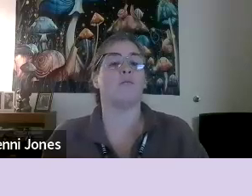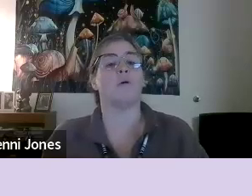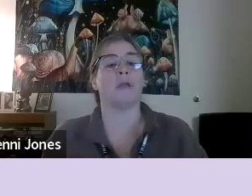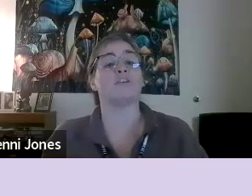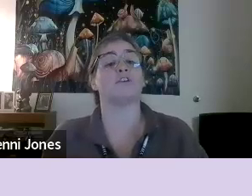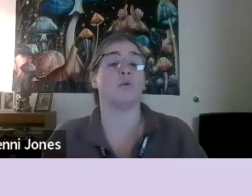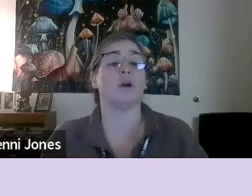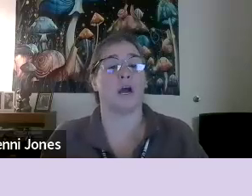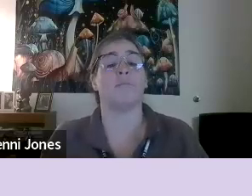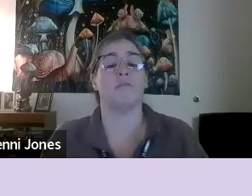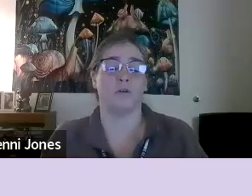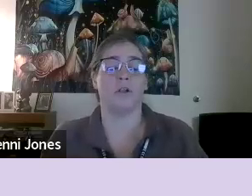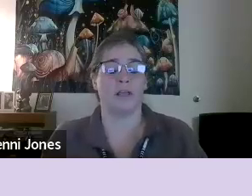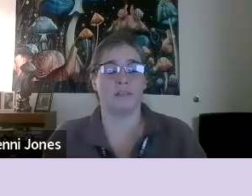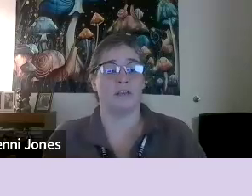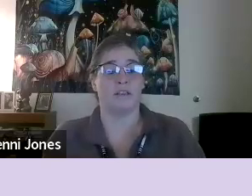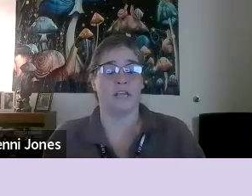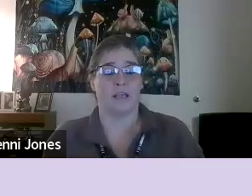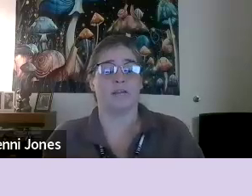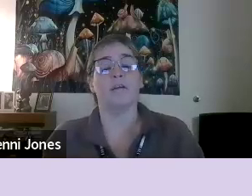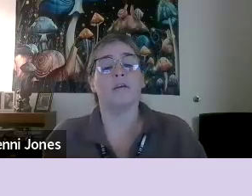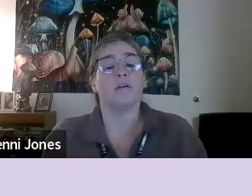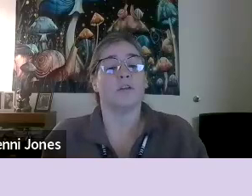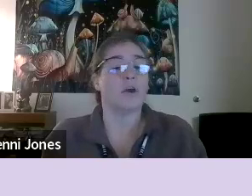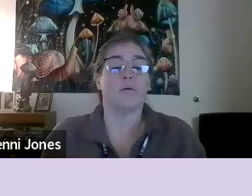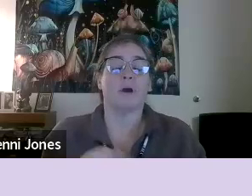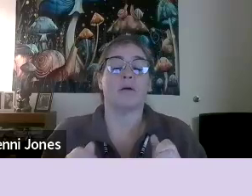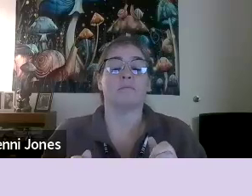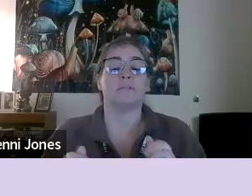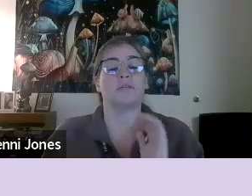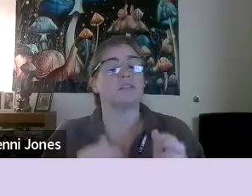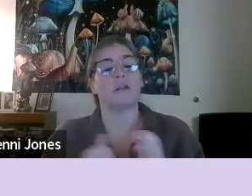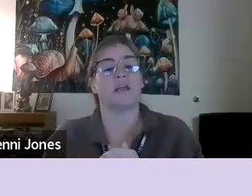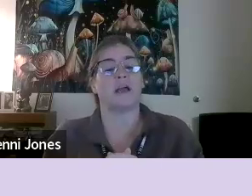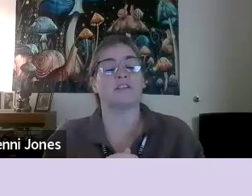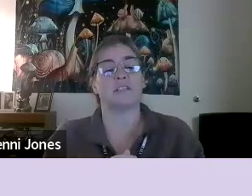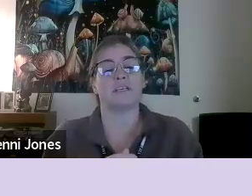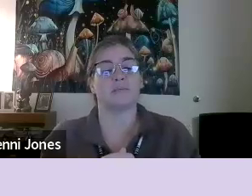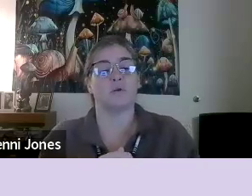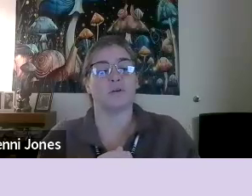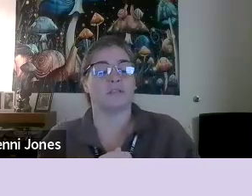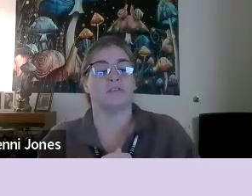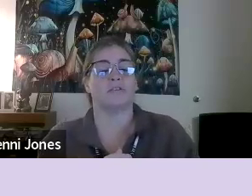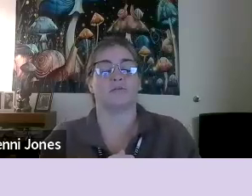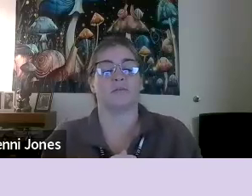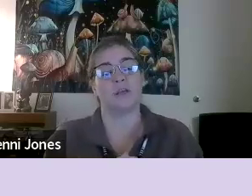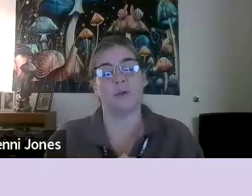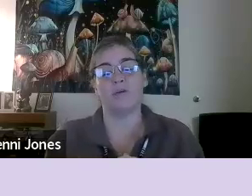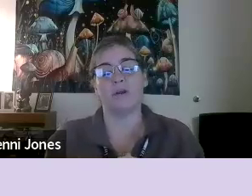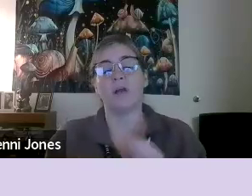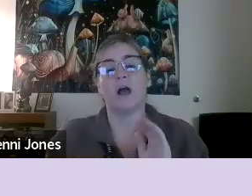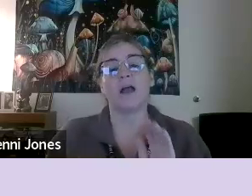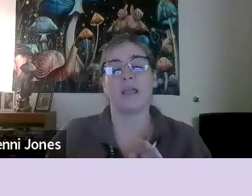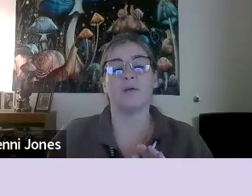you and what makes your cup full at the end of the day, you know? So that's what I just think is important to